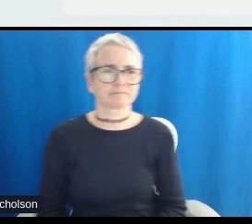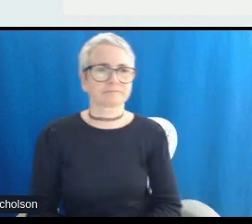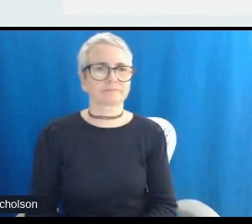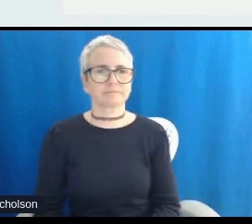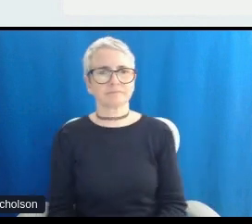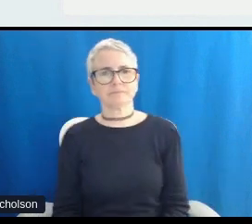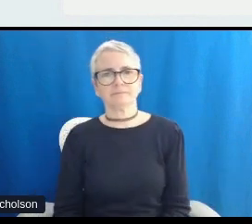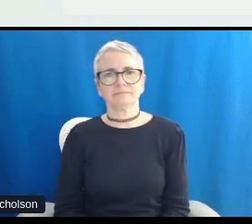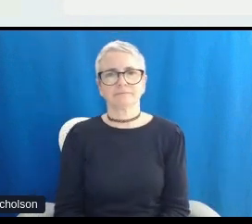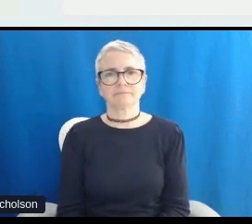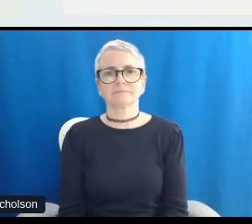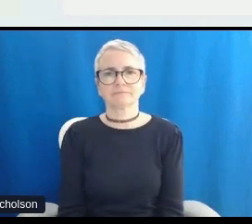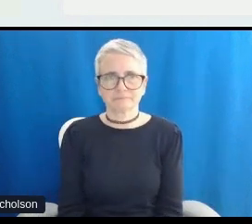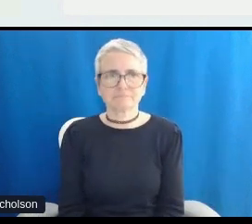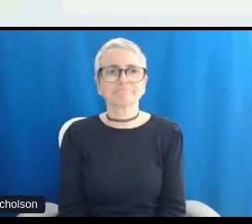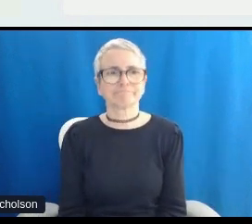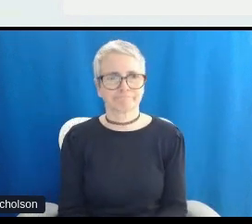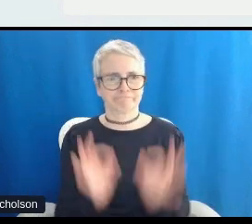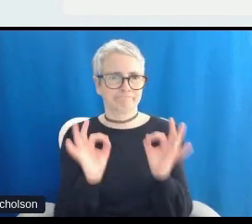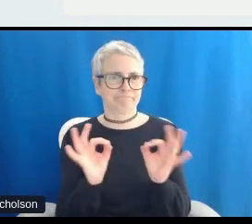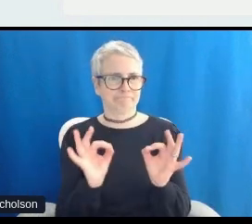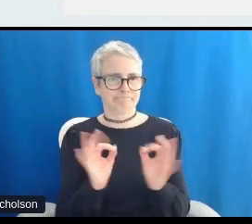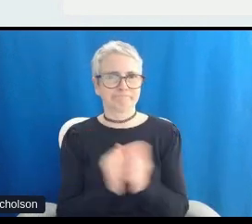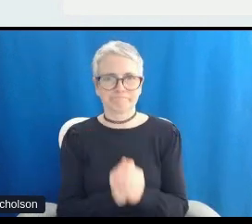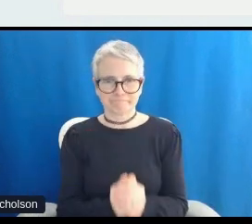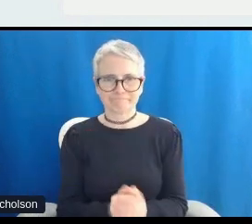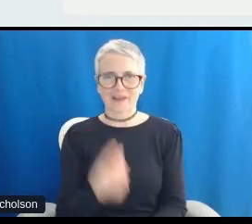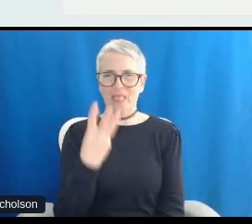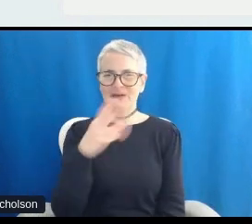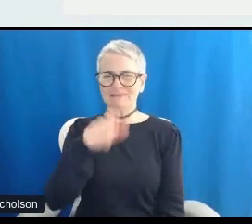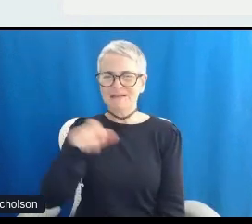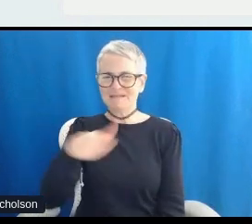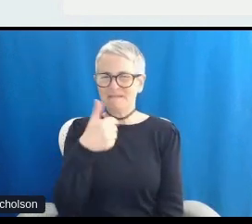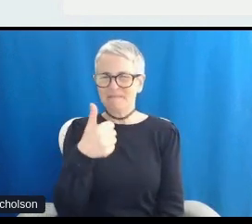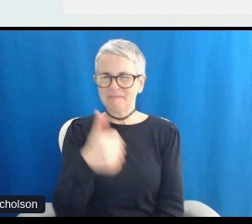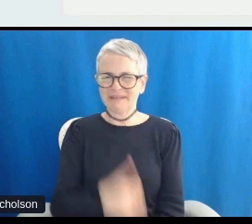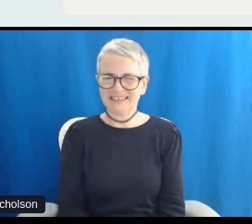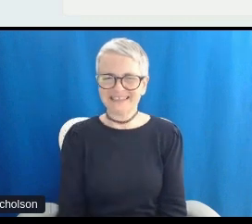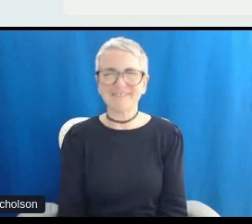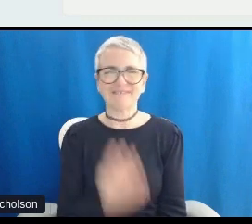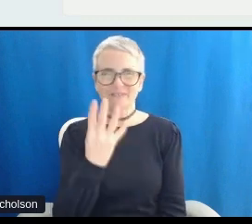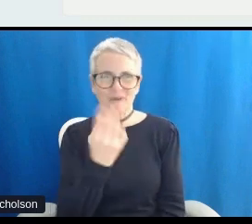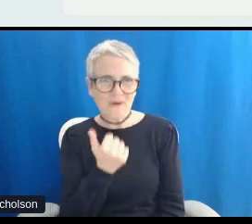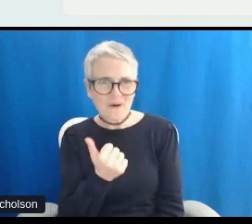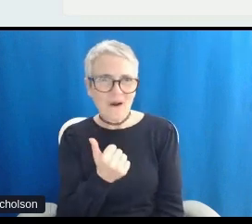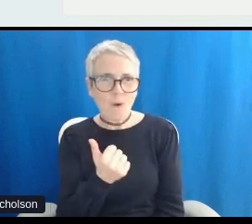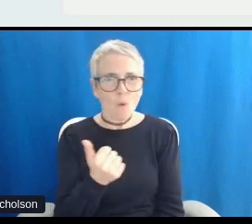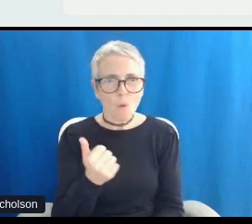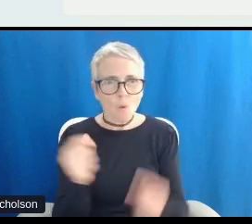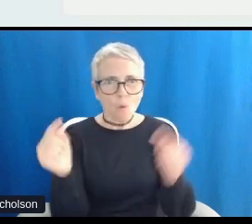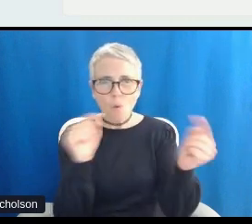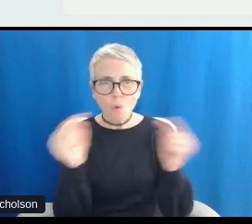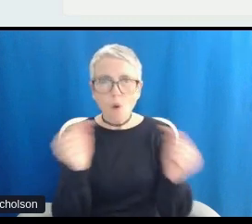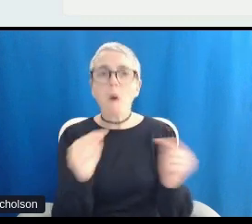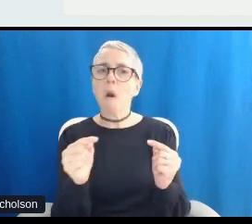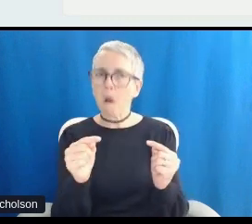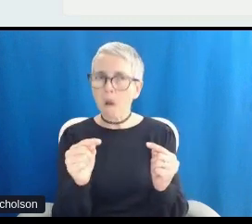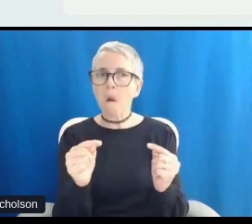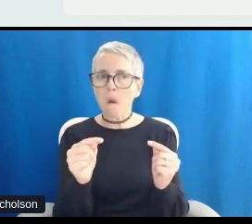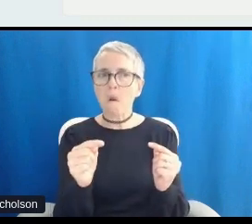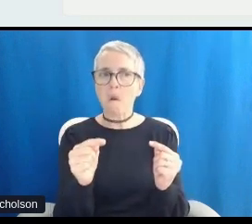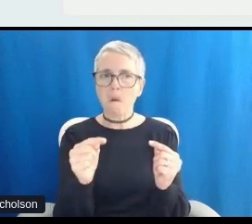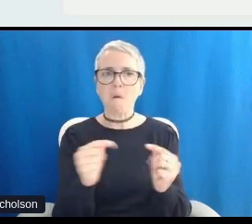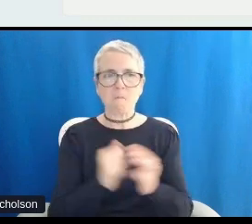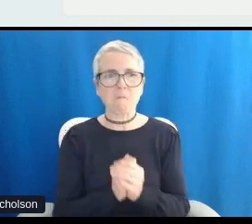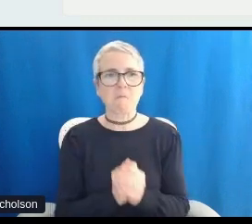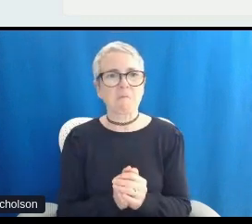voting, fantastic. 3 people, all 4 people now, all dead heat, and now sapling.